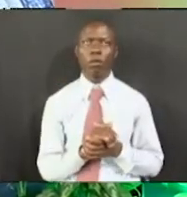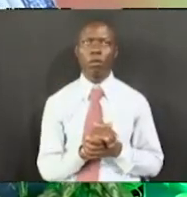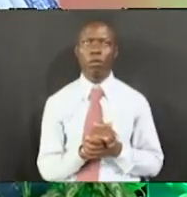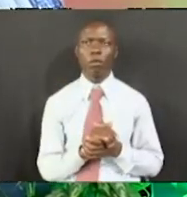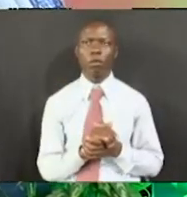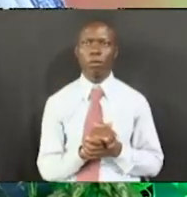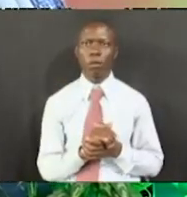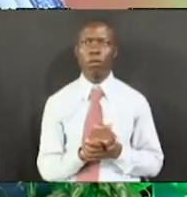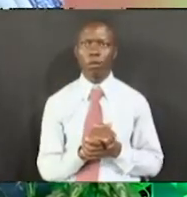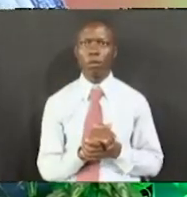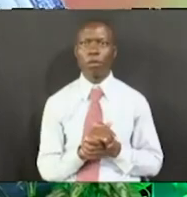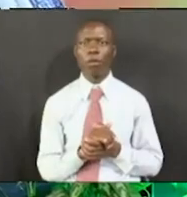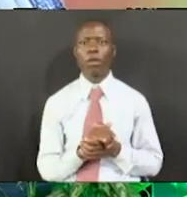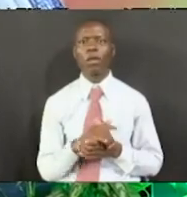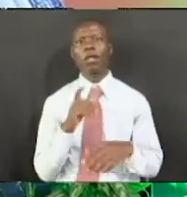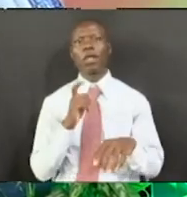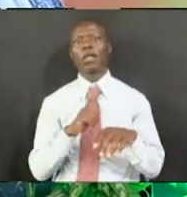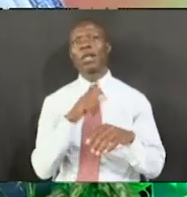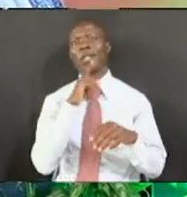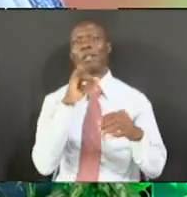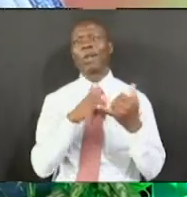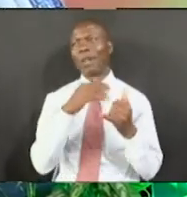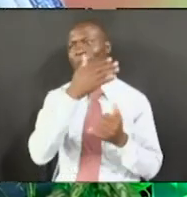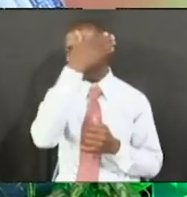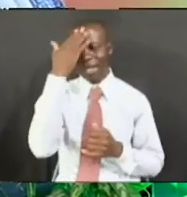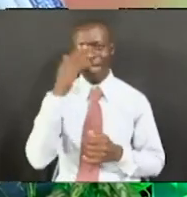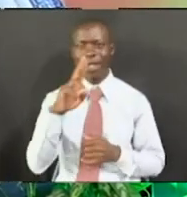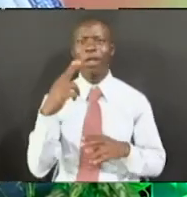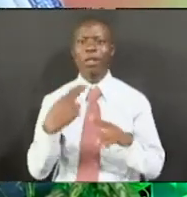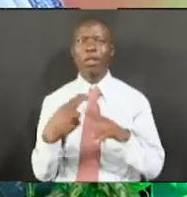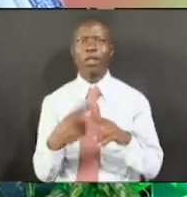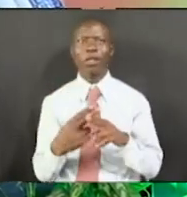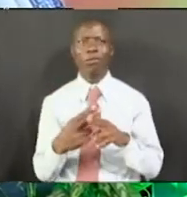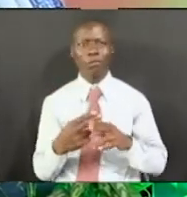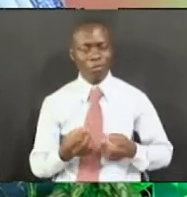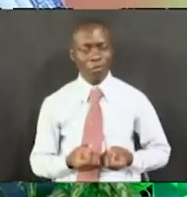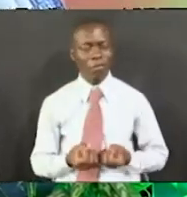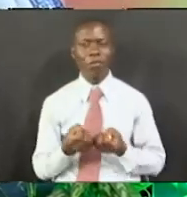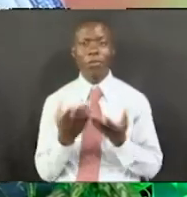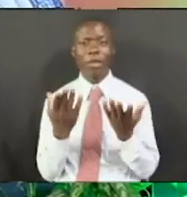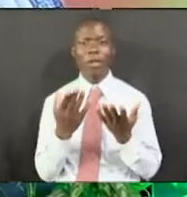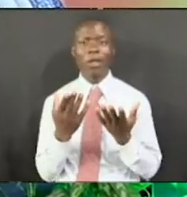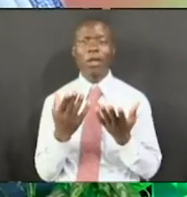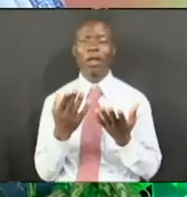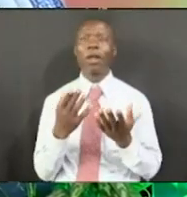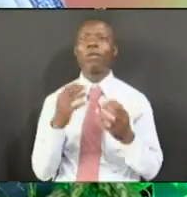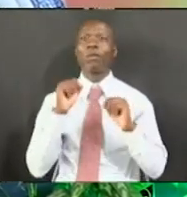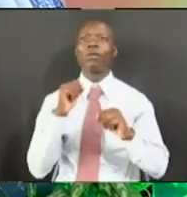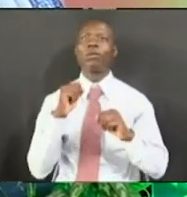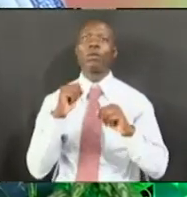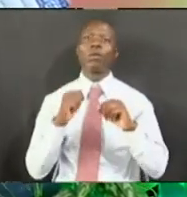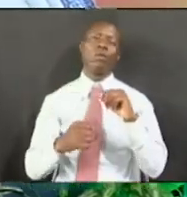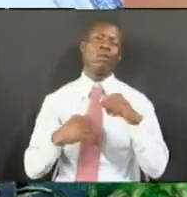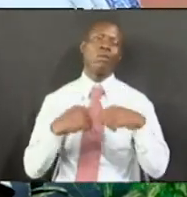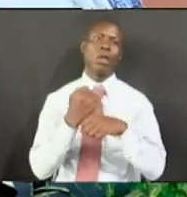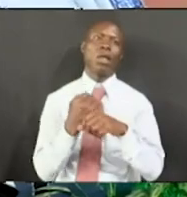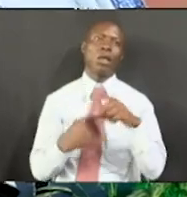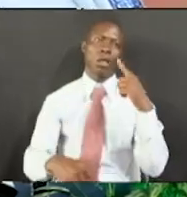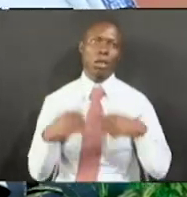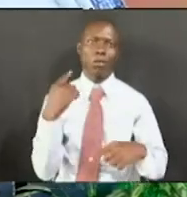So has your husband forgotten your name? Pray to the one who can make you a champion.